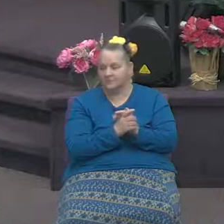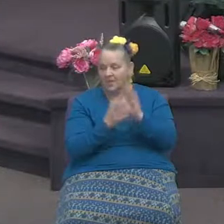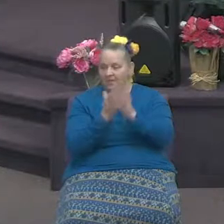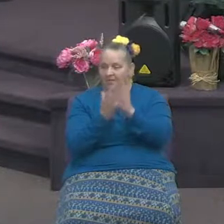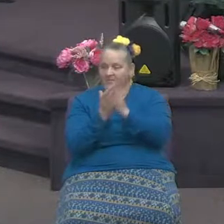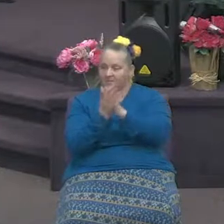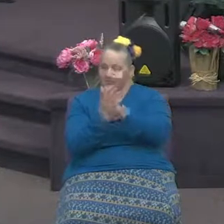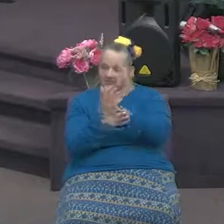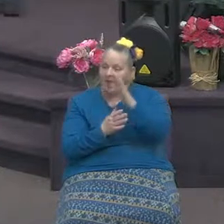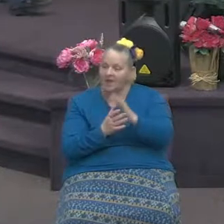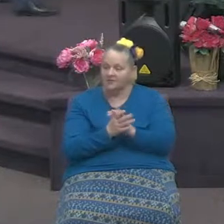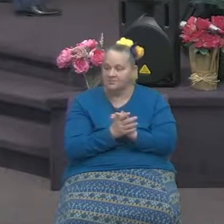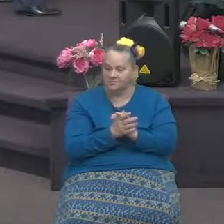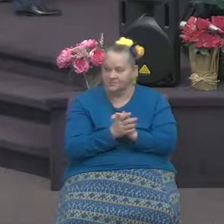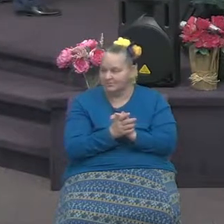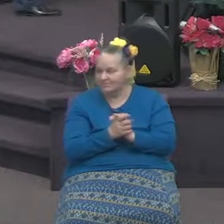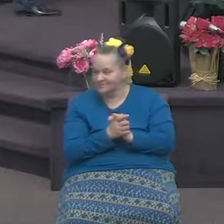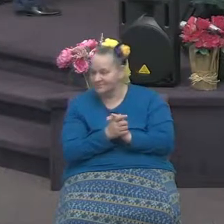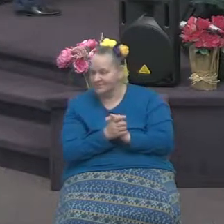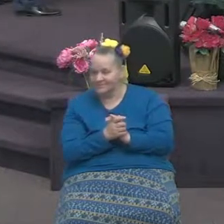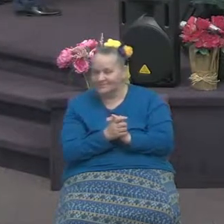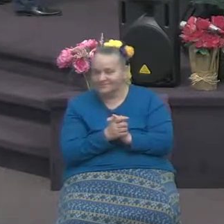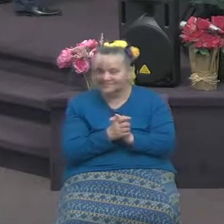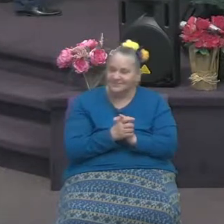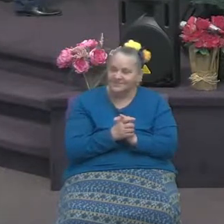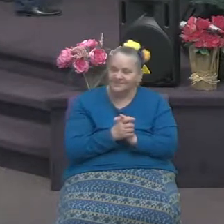Praise God. Praise God. Praise God. Praise God.